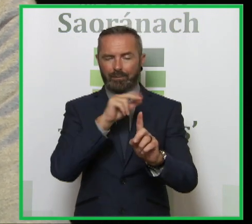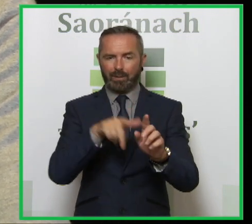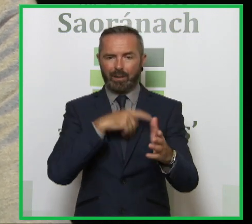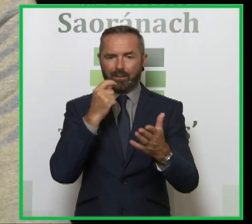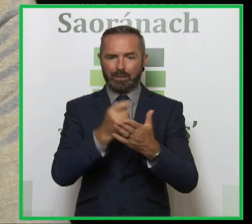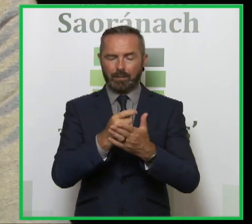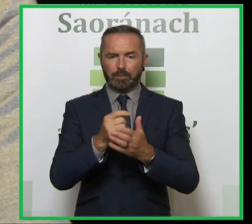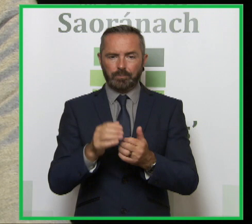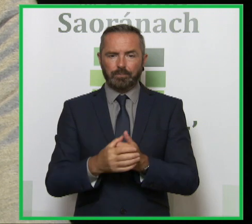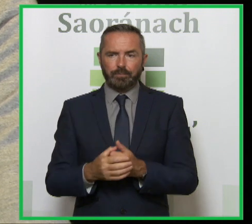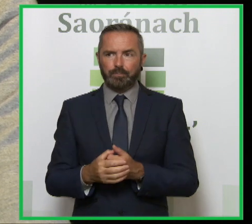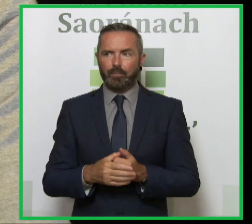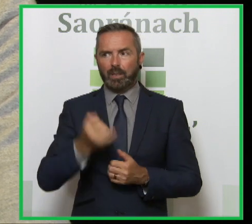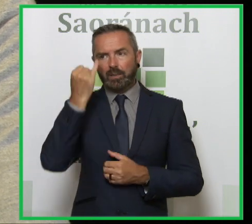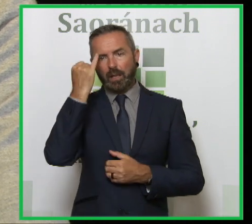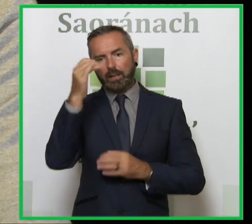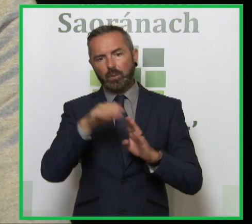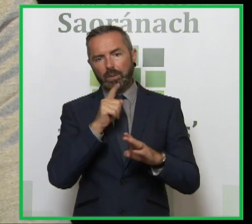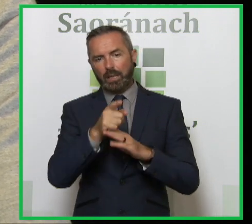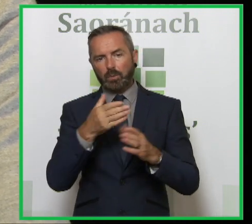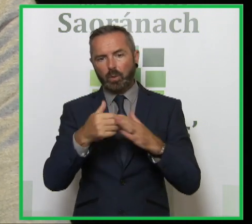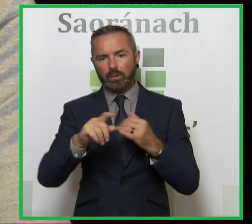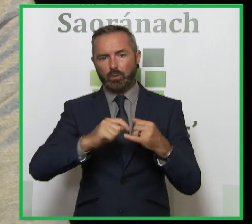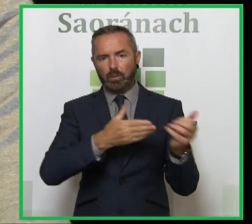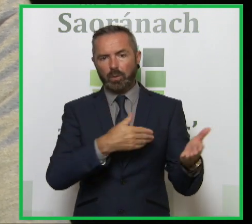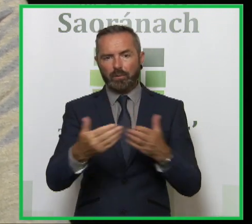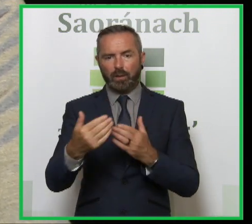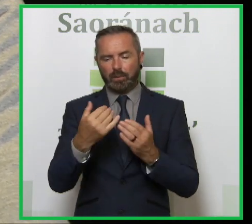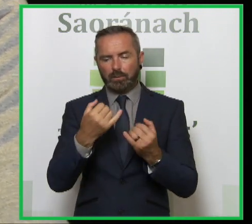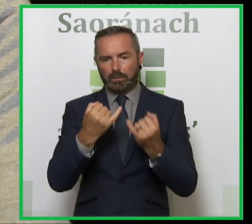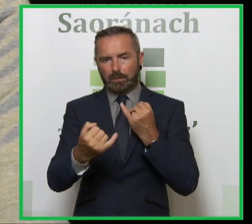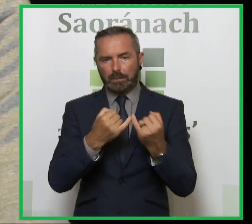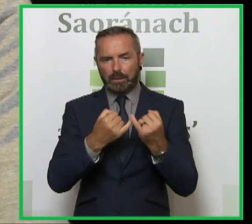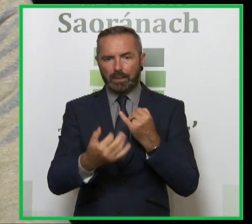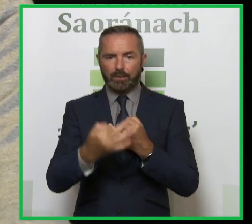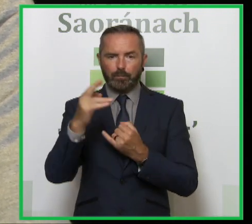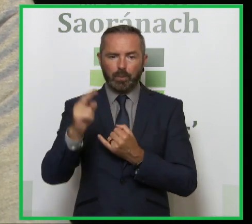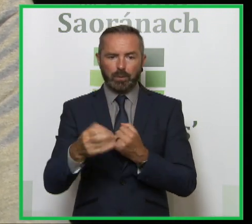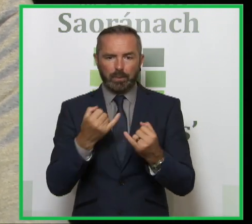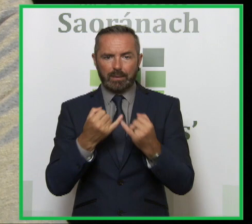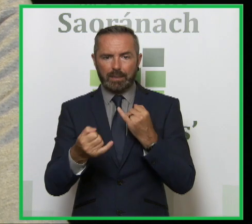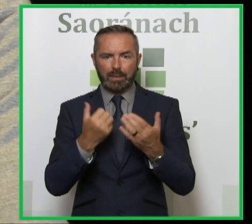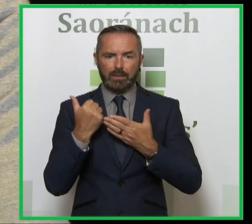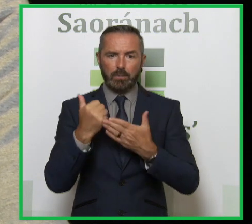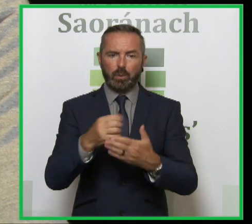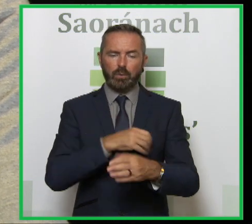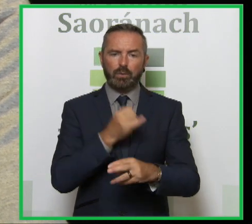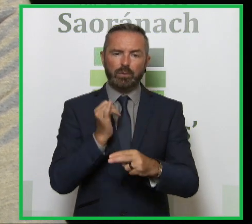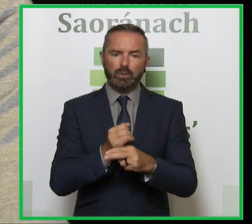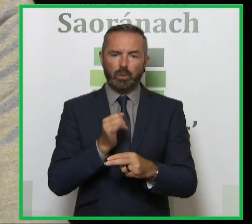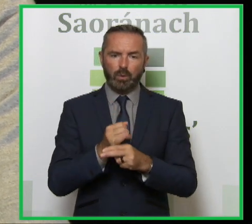suppose, the idea behind it is to provide as comprehensive as possible support to